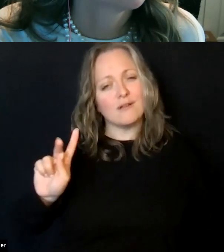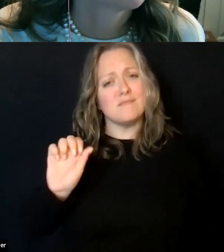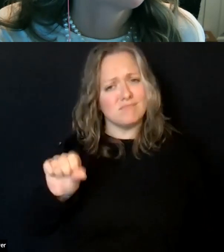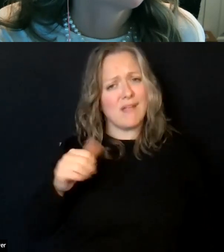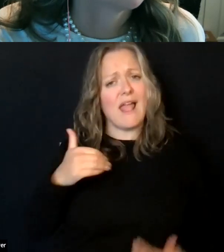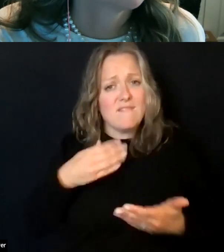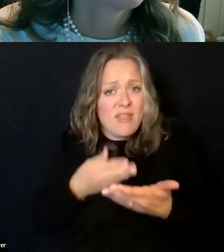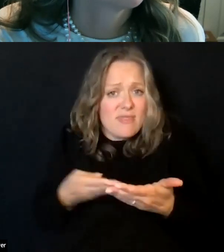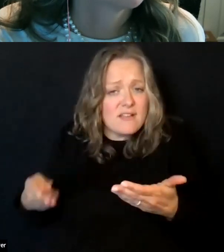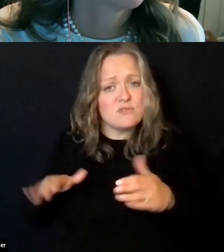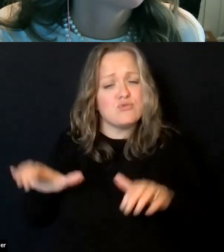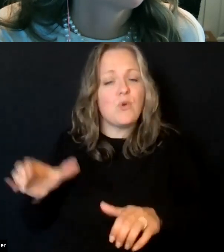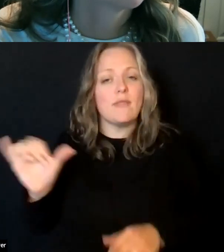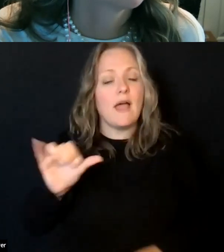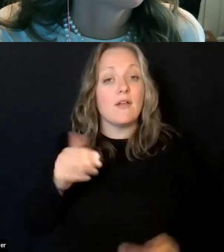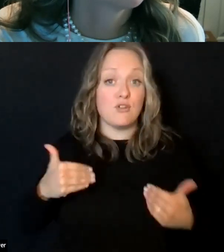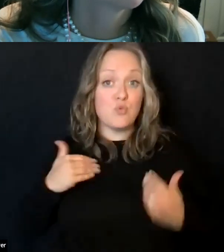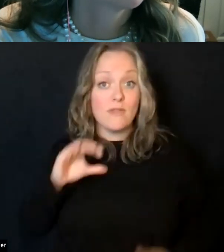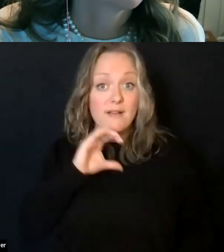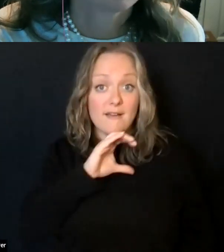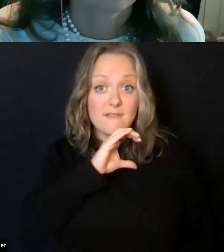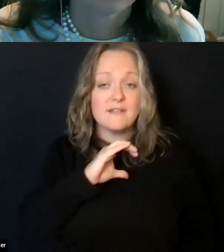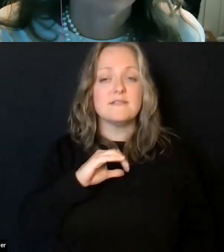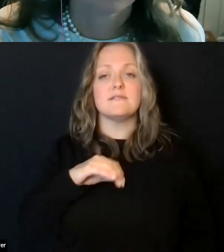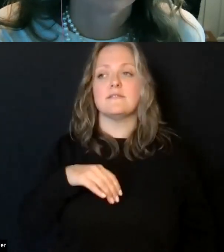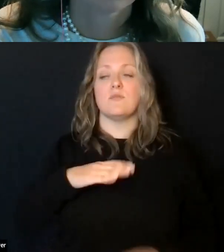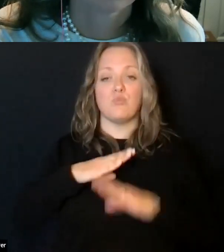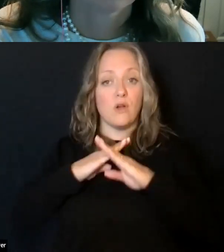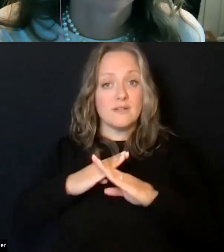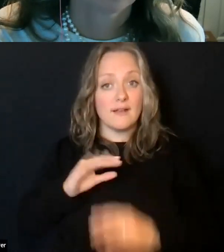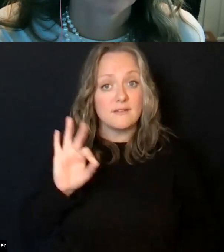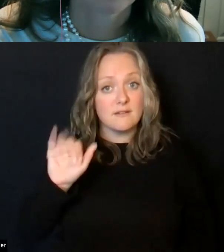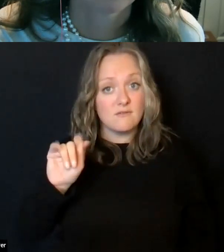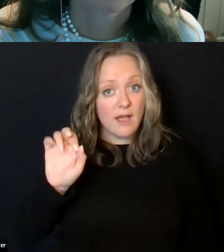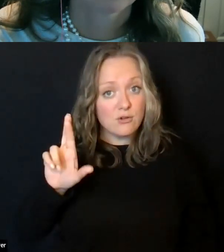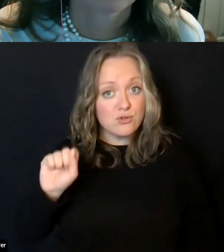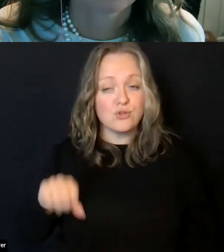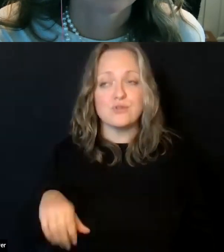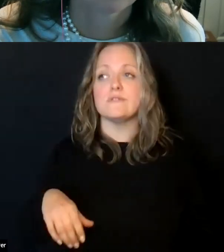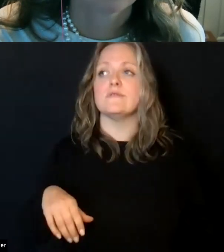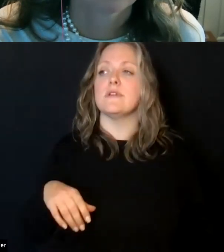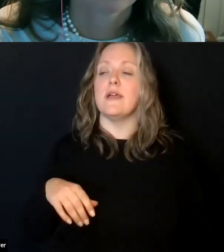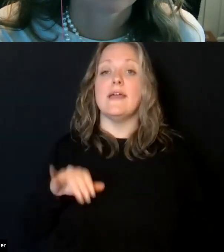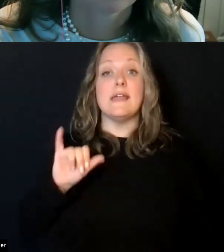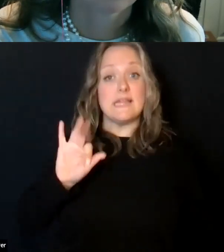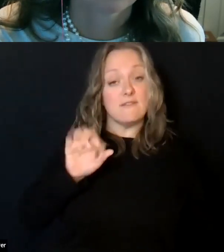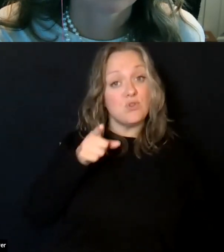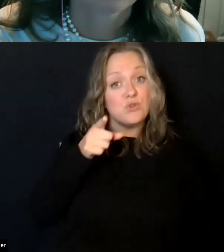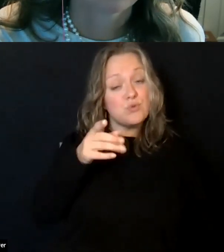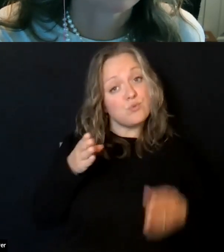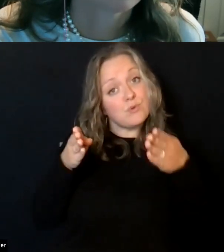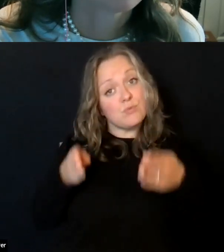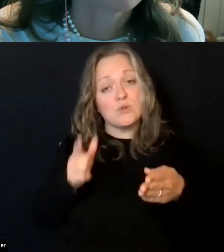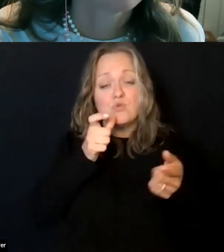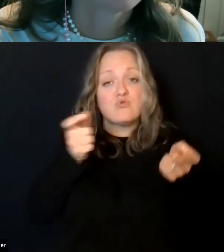youth cafes with protective factors. And, if you are somebody who is in charge